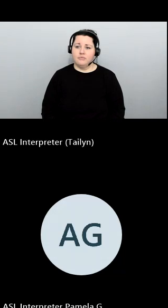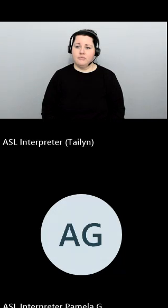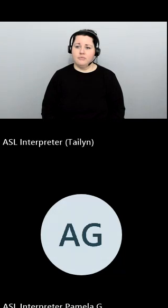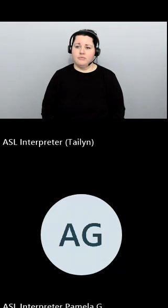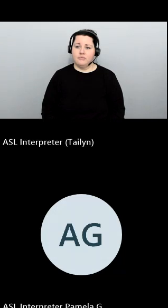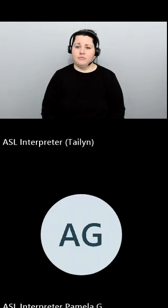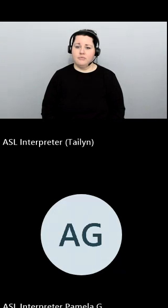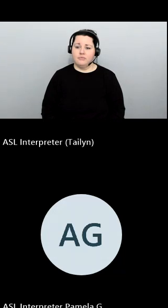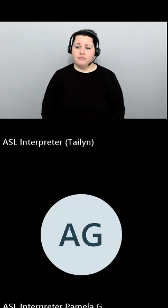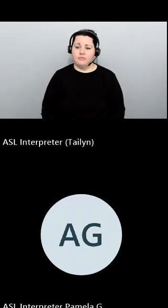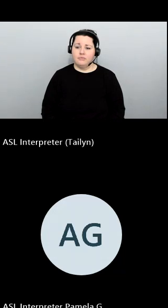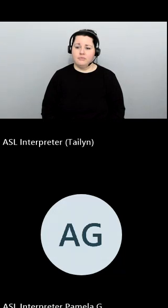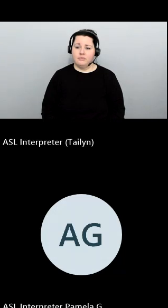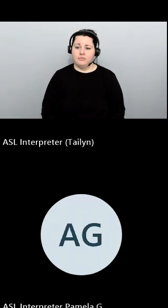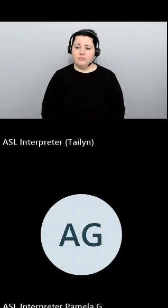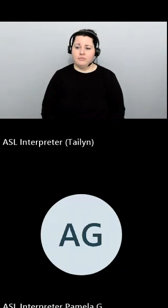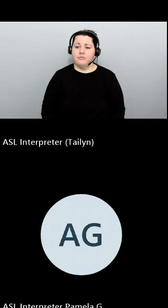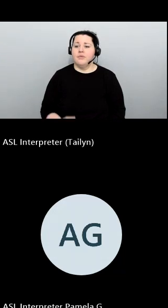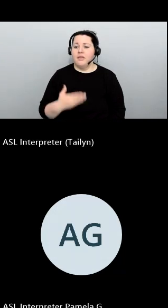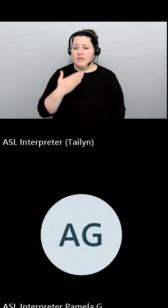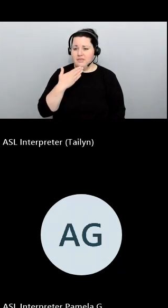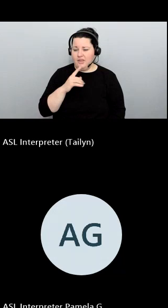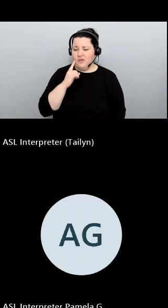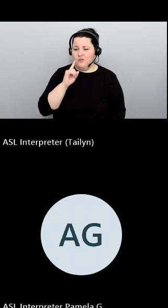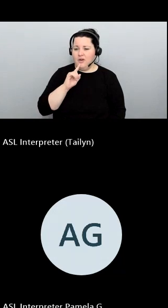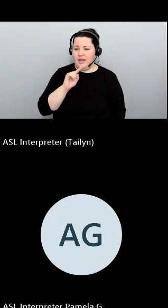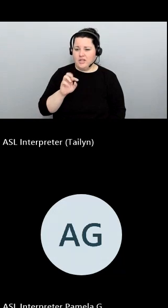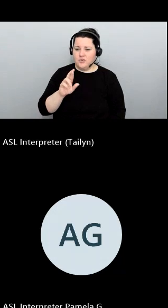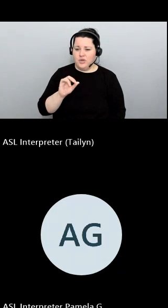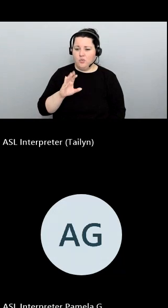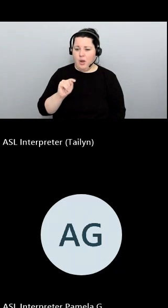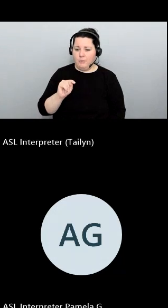Thanks for answering the question about Robert's rules, Meredith.